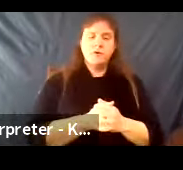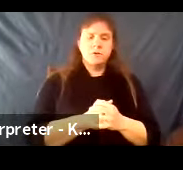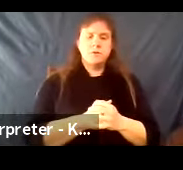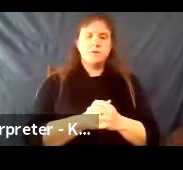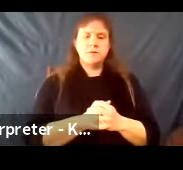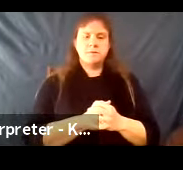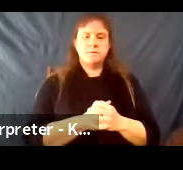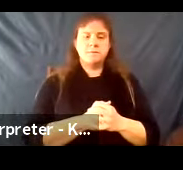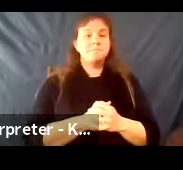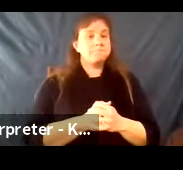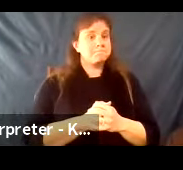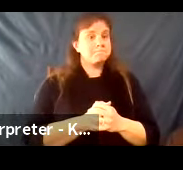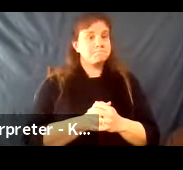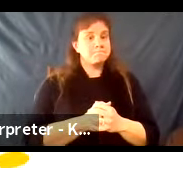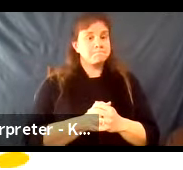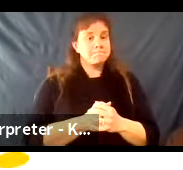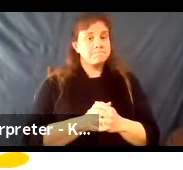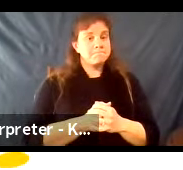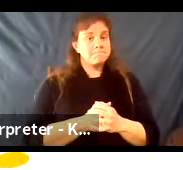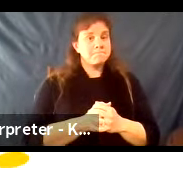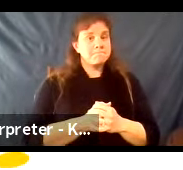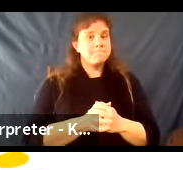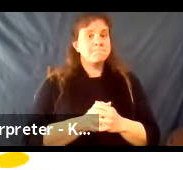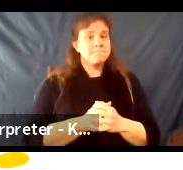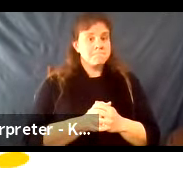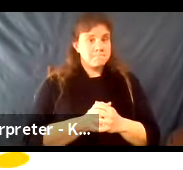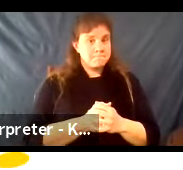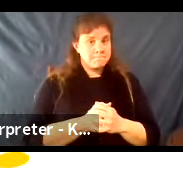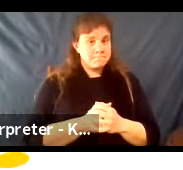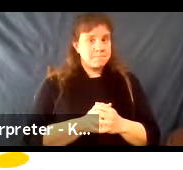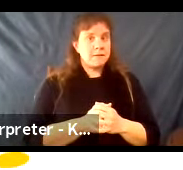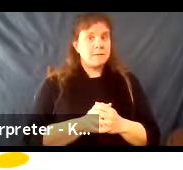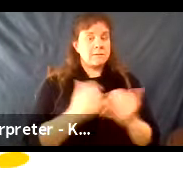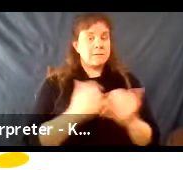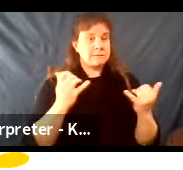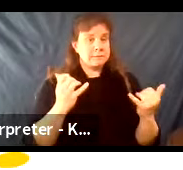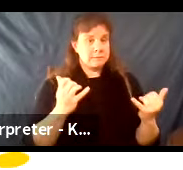And with that, I will highlight that we have